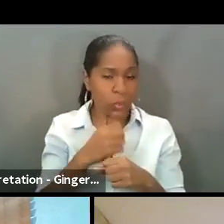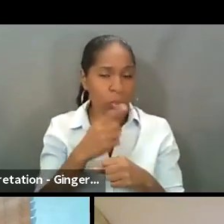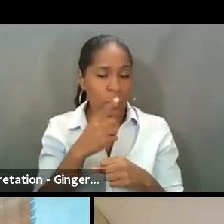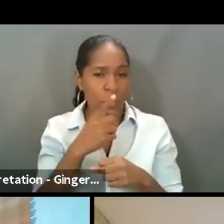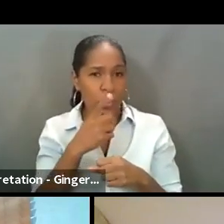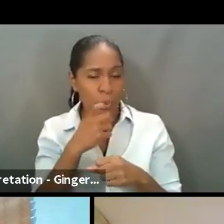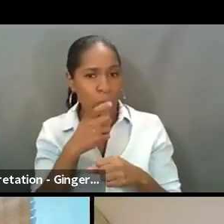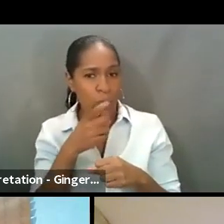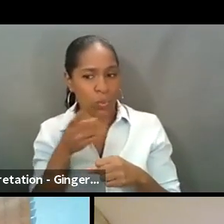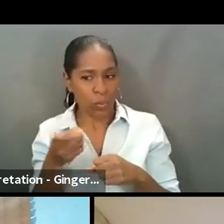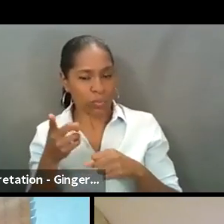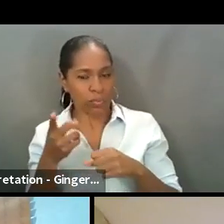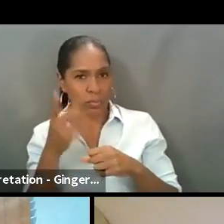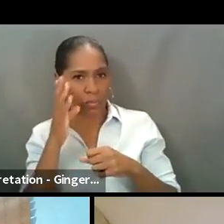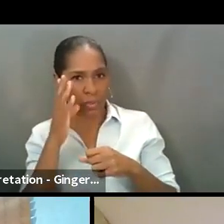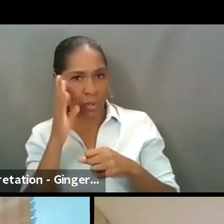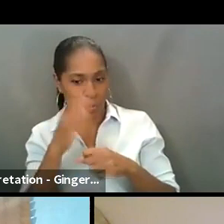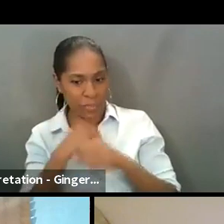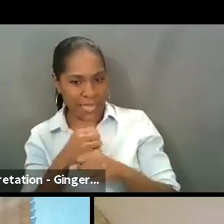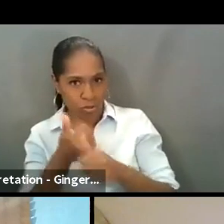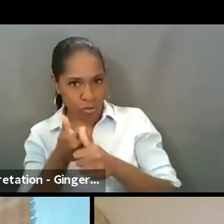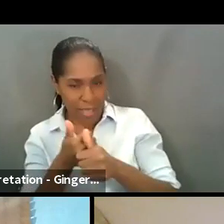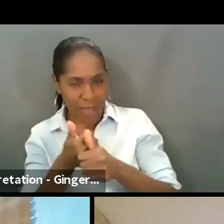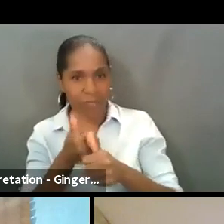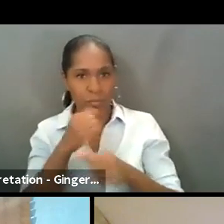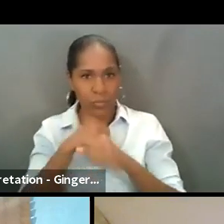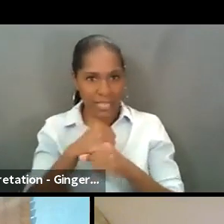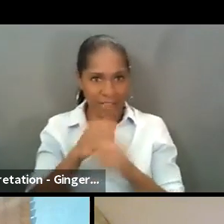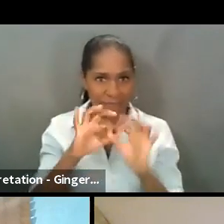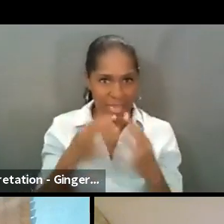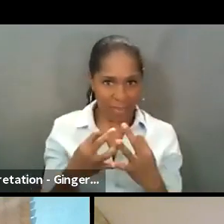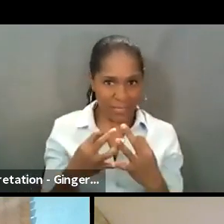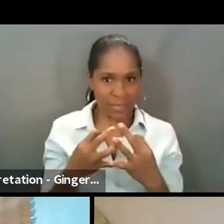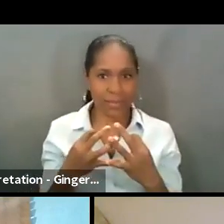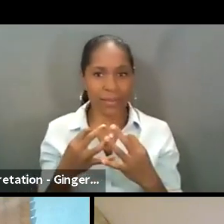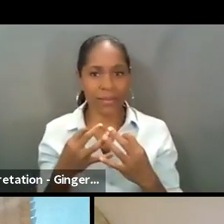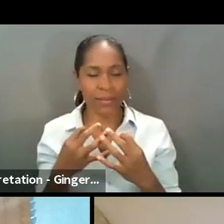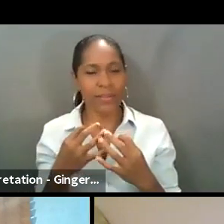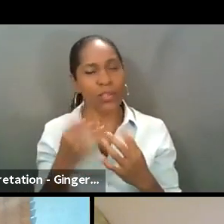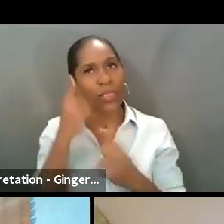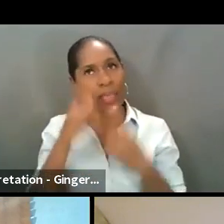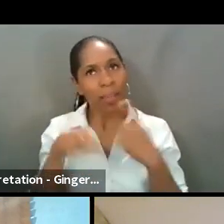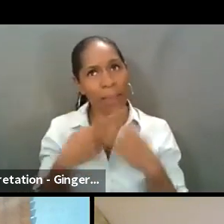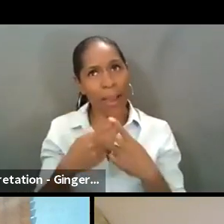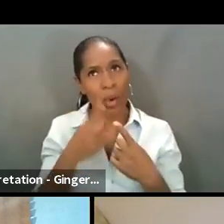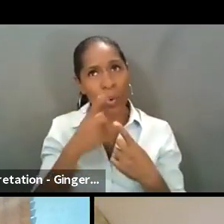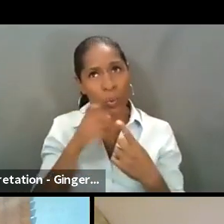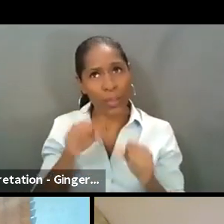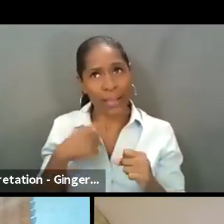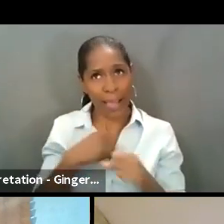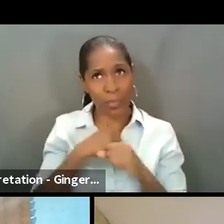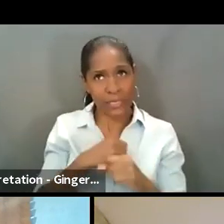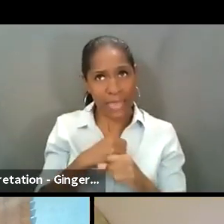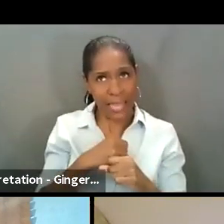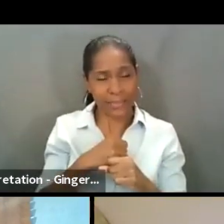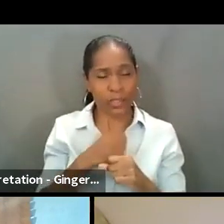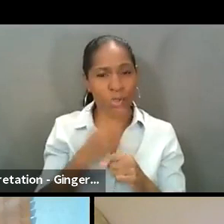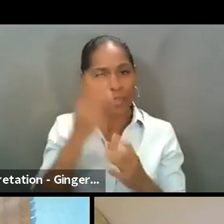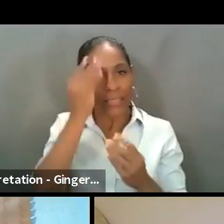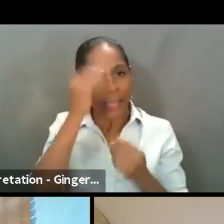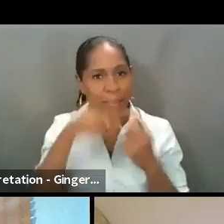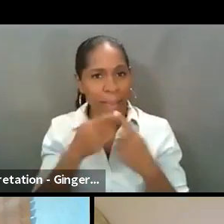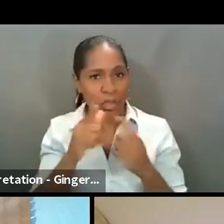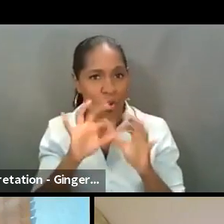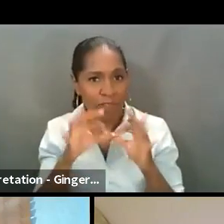this virus, in getting the vaccine, who can you protect? And in your family members and your other herd